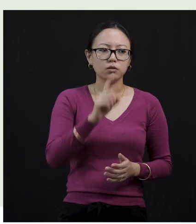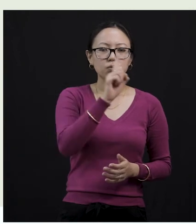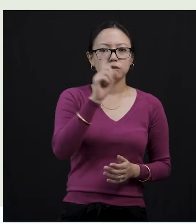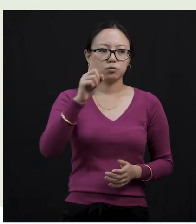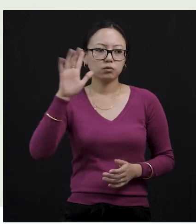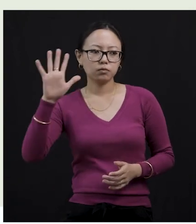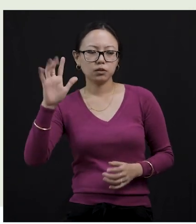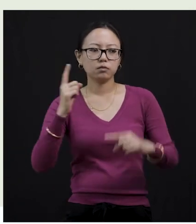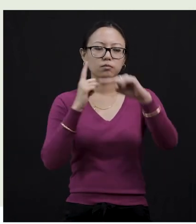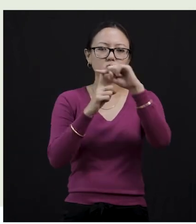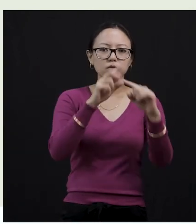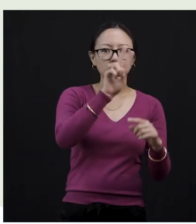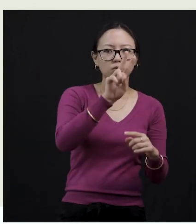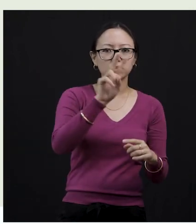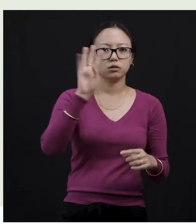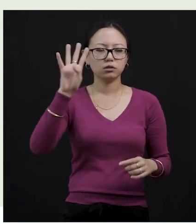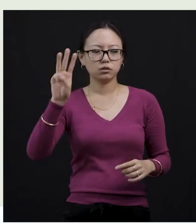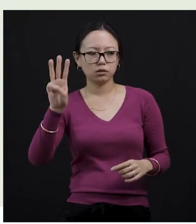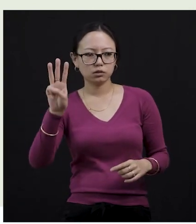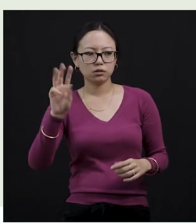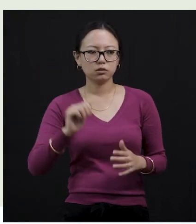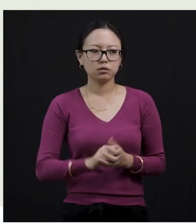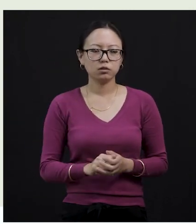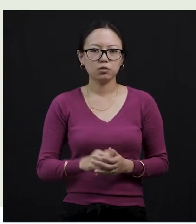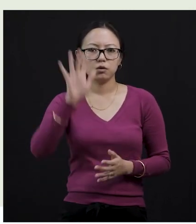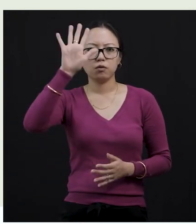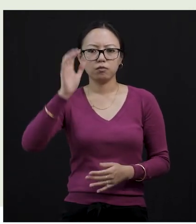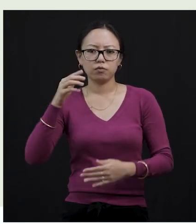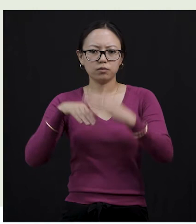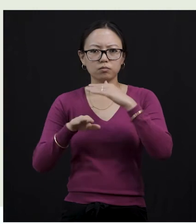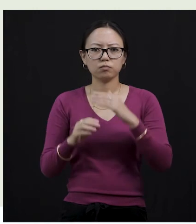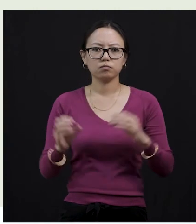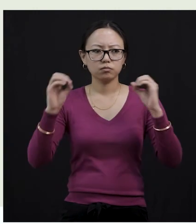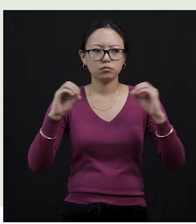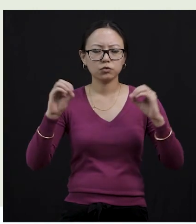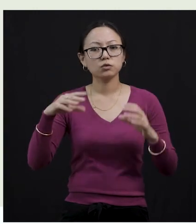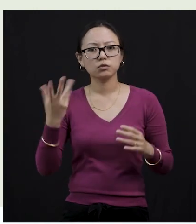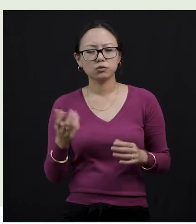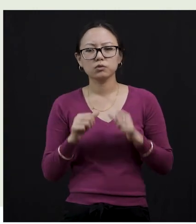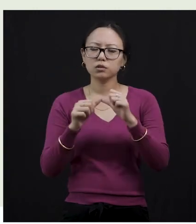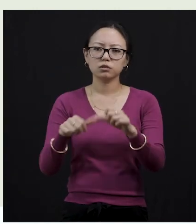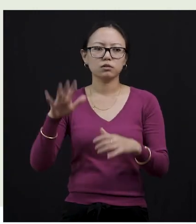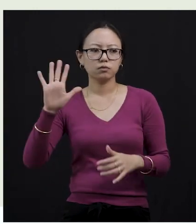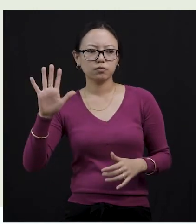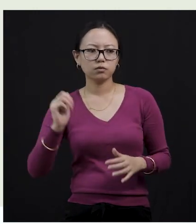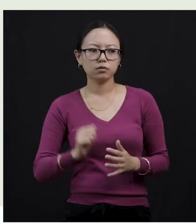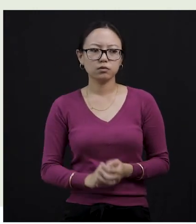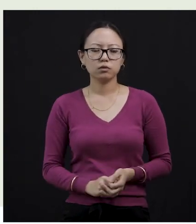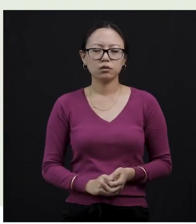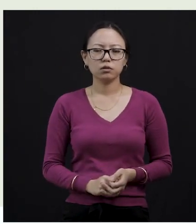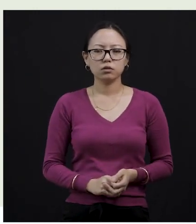up again, right? So 5, below that, you don't have any number, same it is like the earlier one. So you will